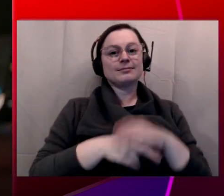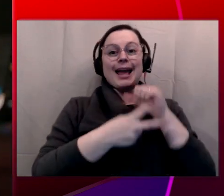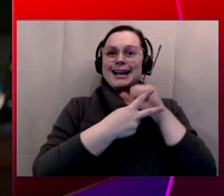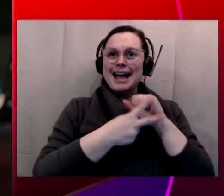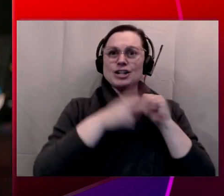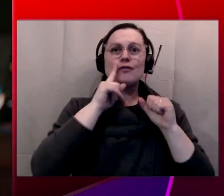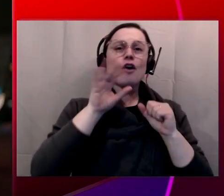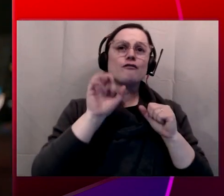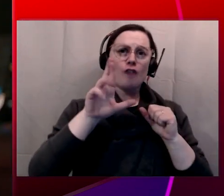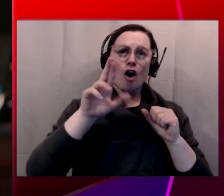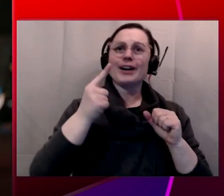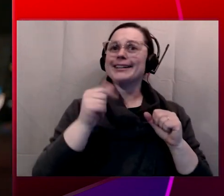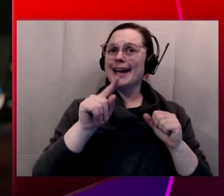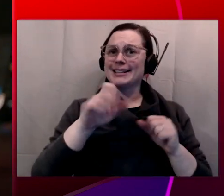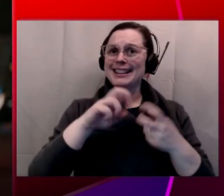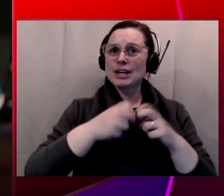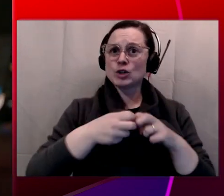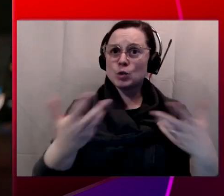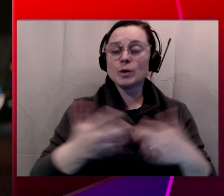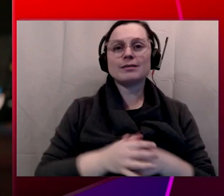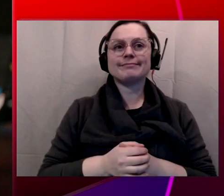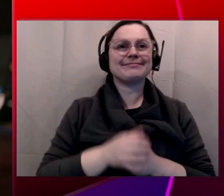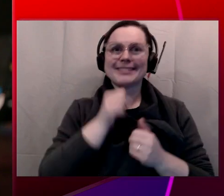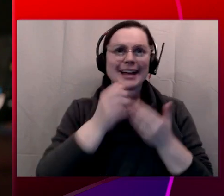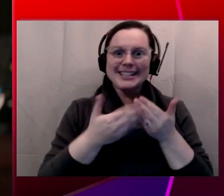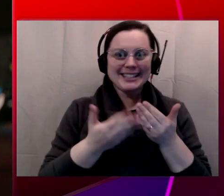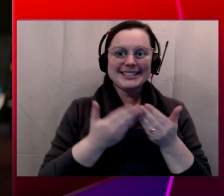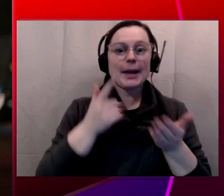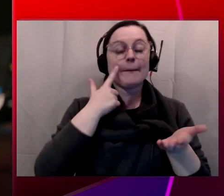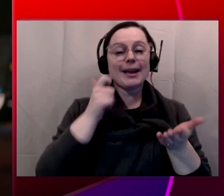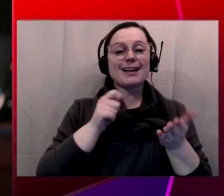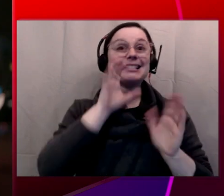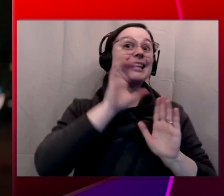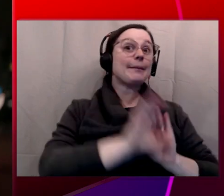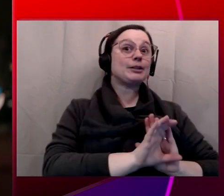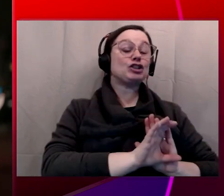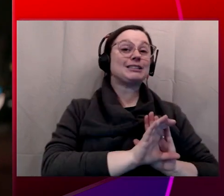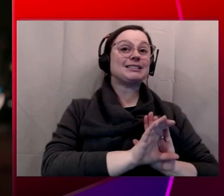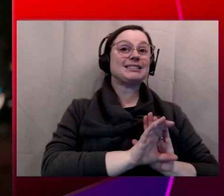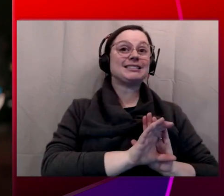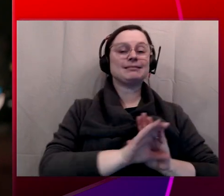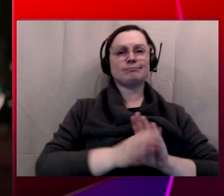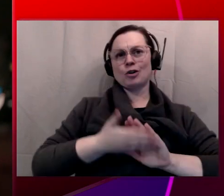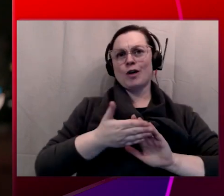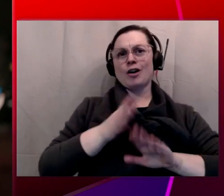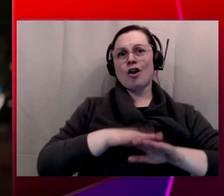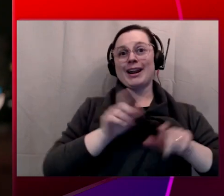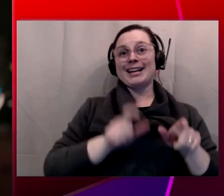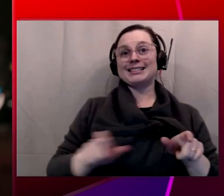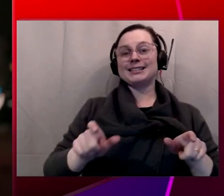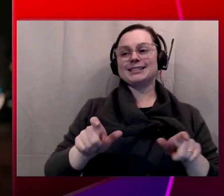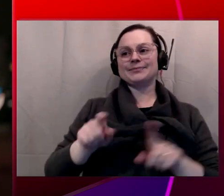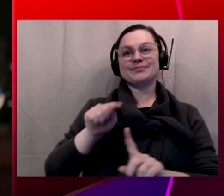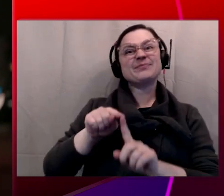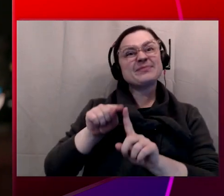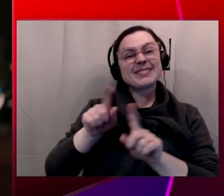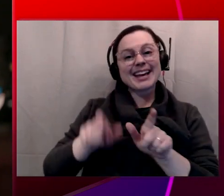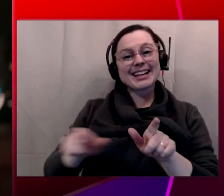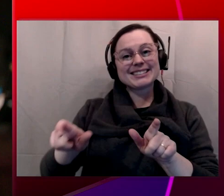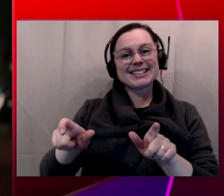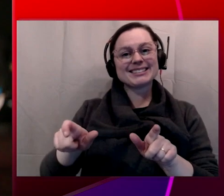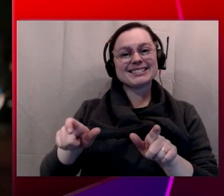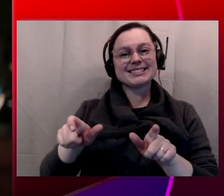is that as I said, it's not easy because those images, they run on an instance, but an instance is like,